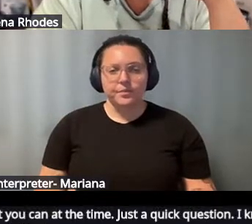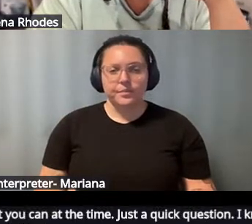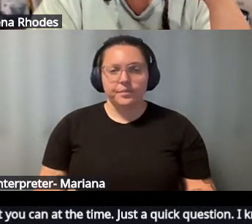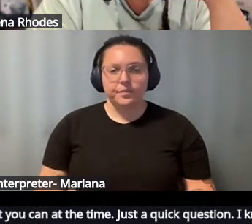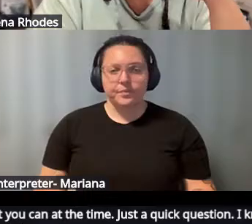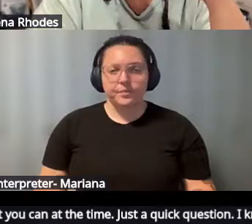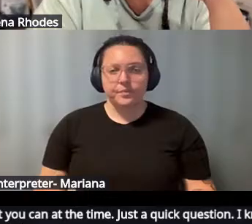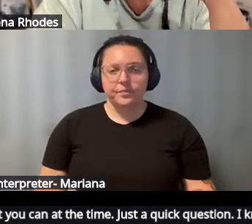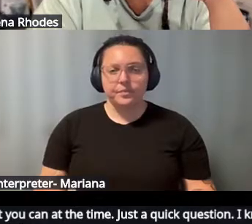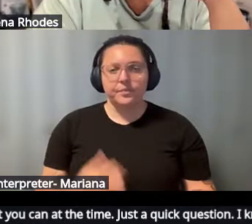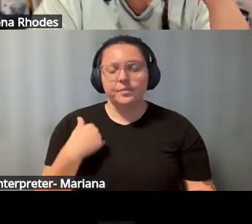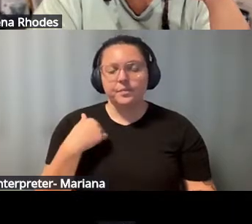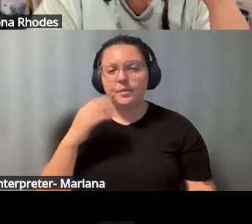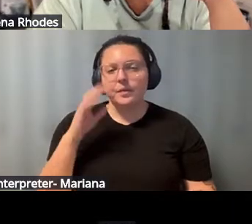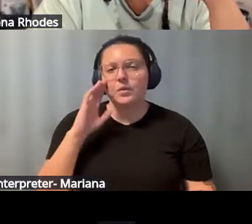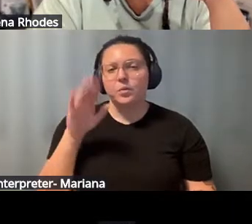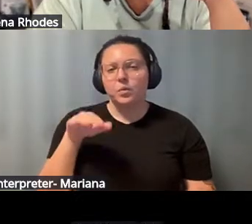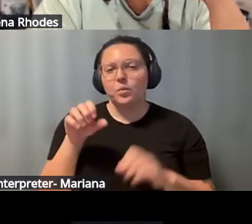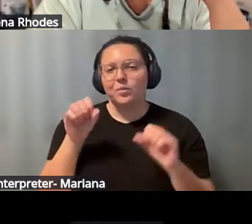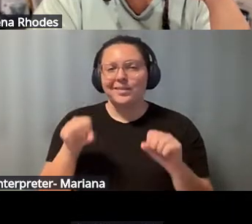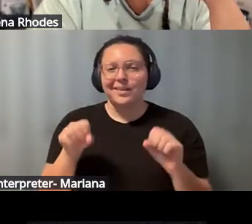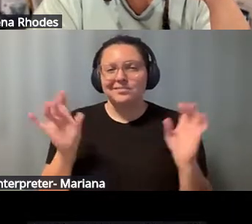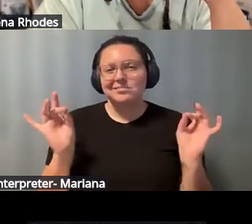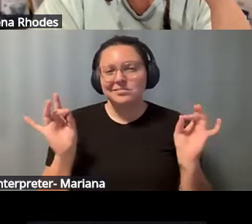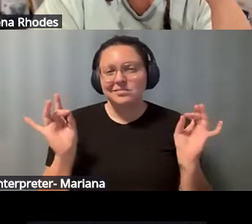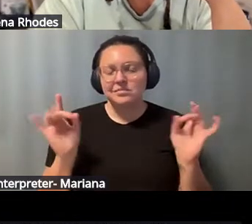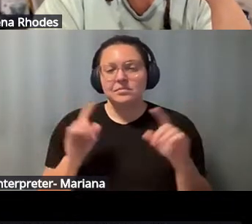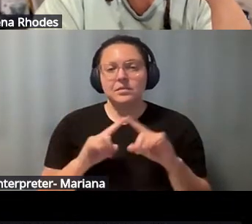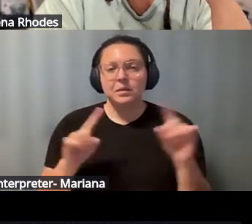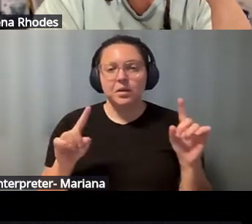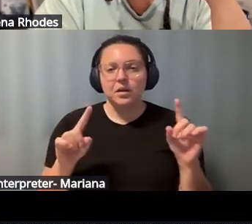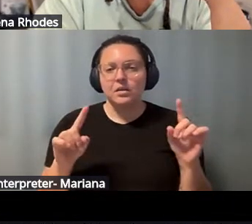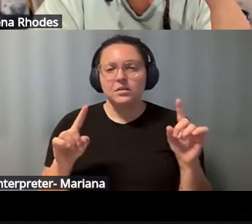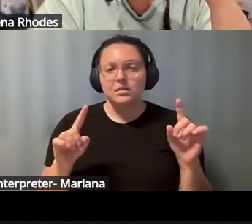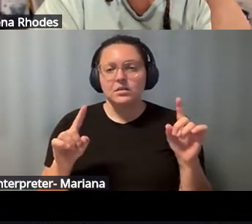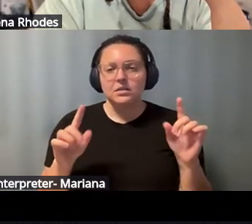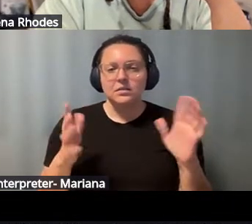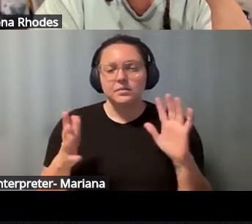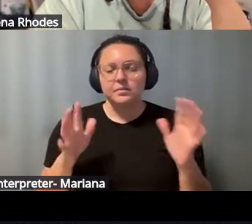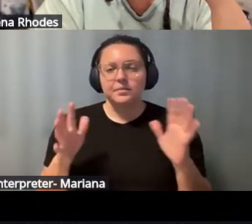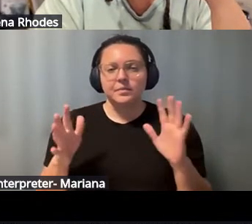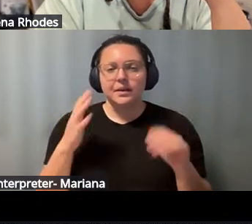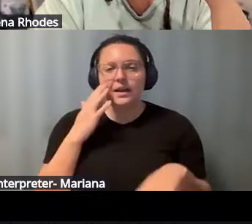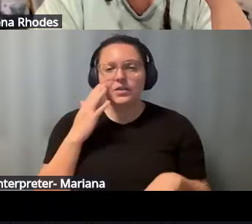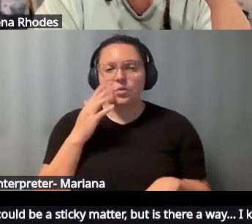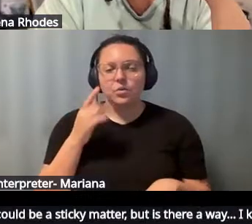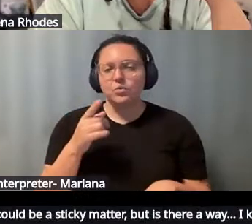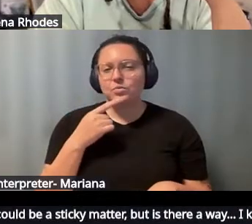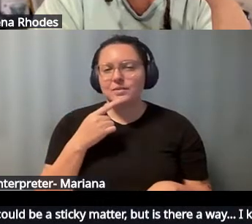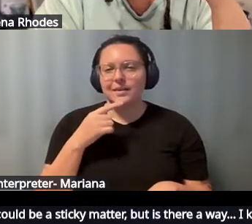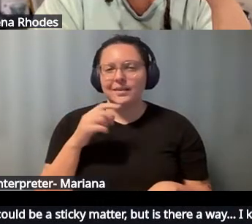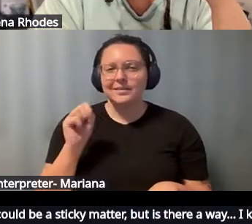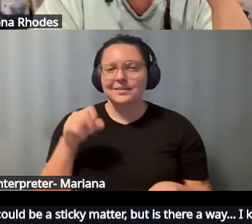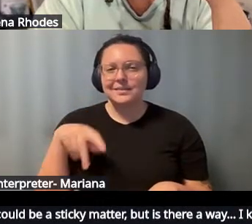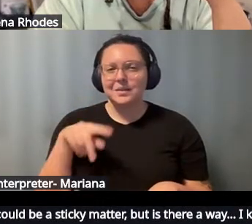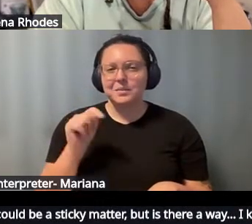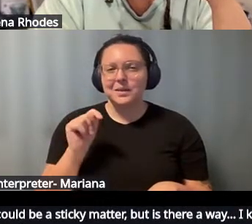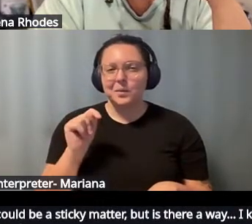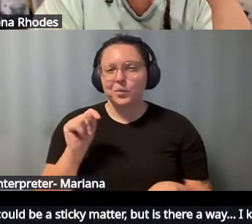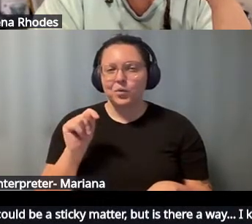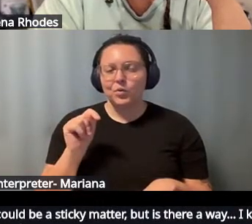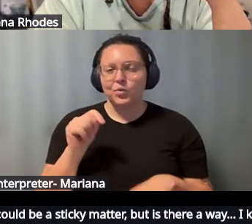And I know this could be a sticky matter, but is there a way, I know you said the September timeframe, can you